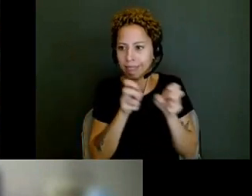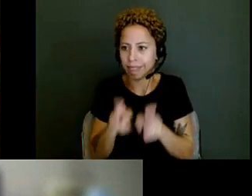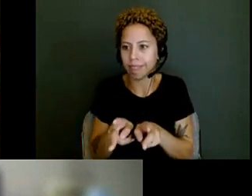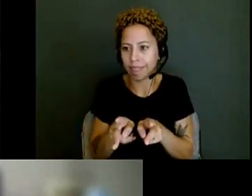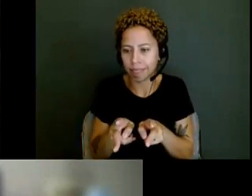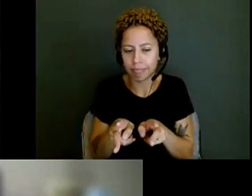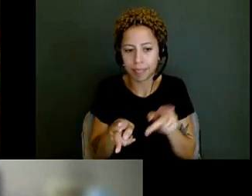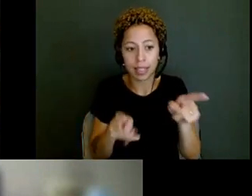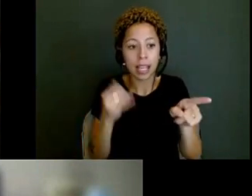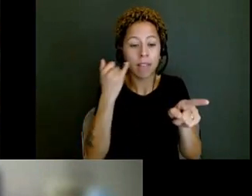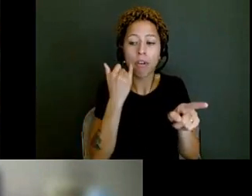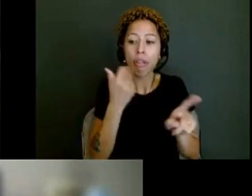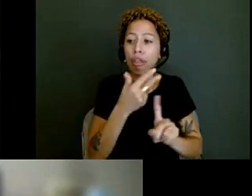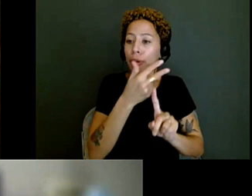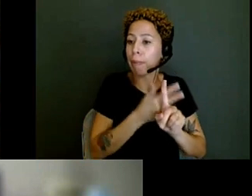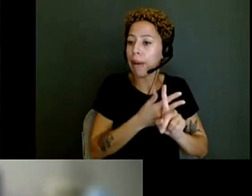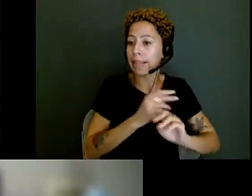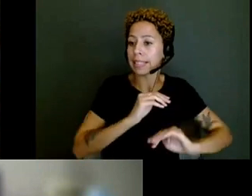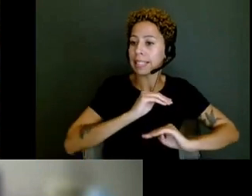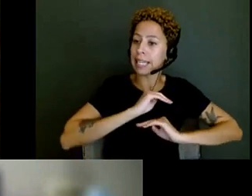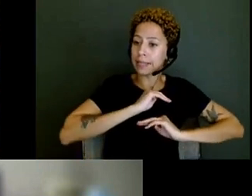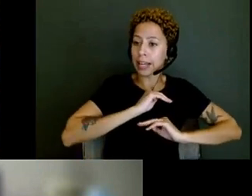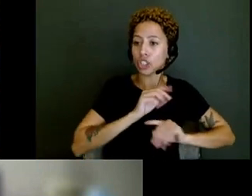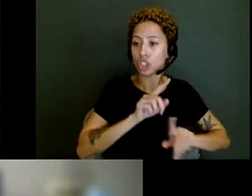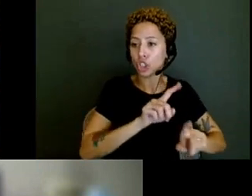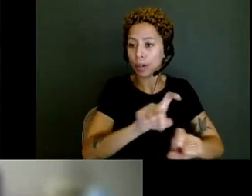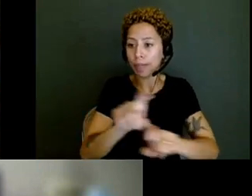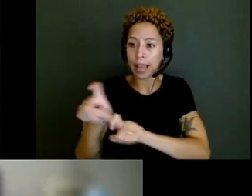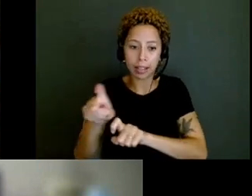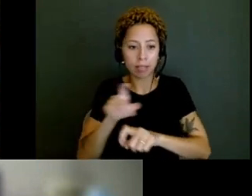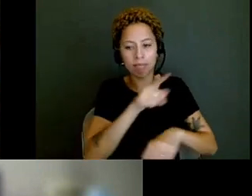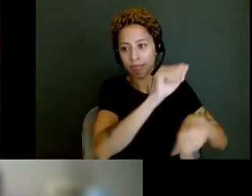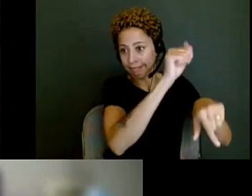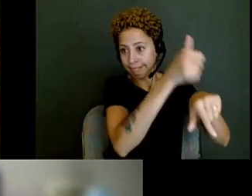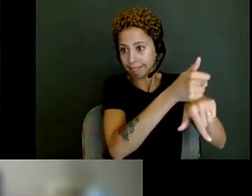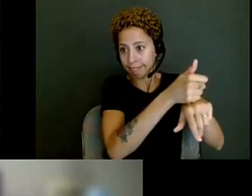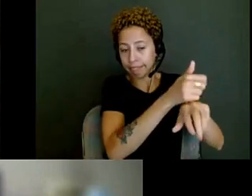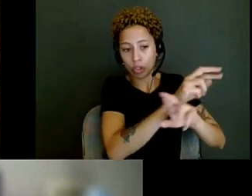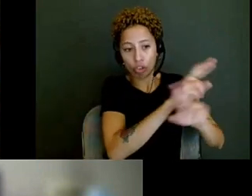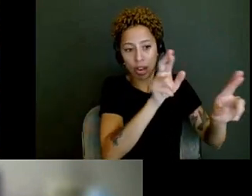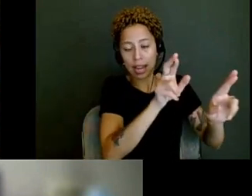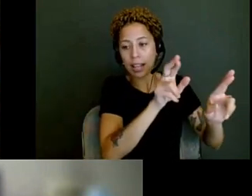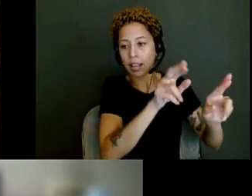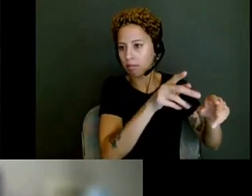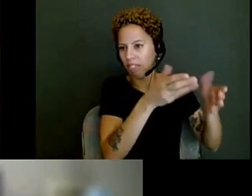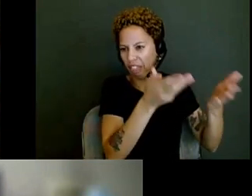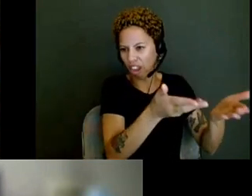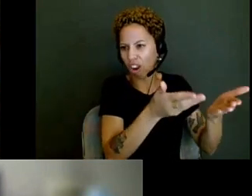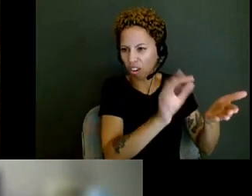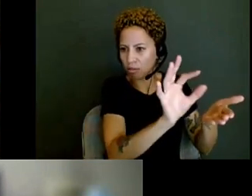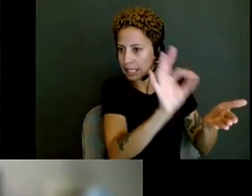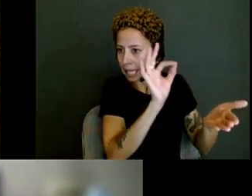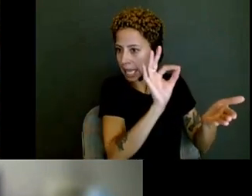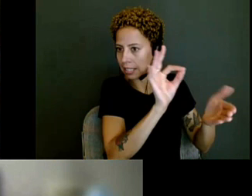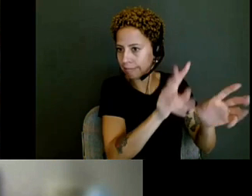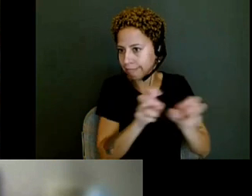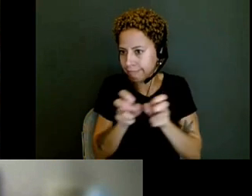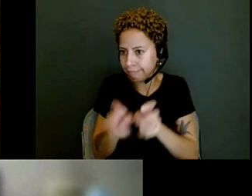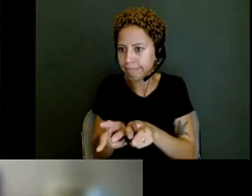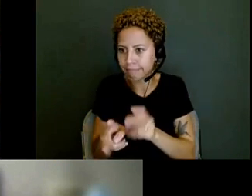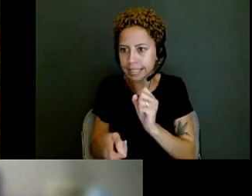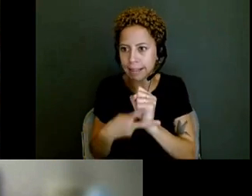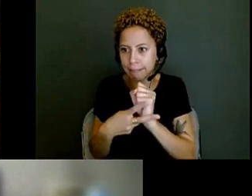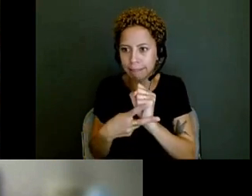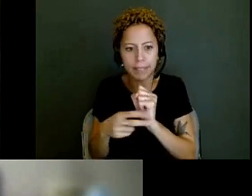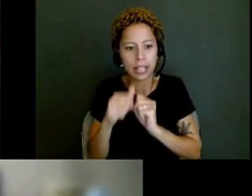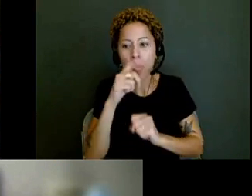3-month satisfaction survey thing, you create them in advance, you can load them up. So you don't have to be, not everybody in your organization has to